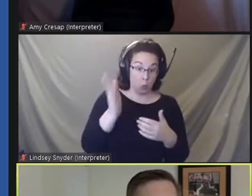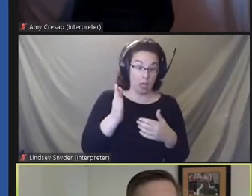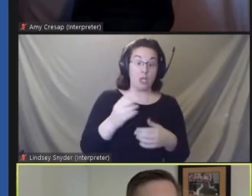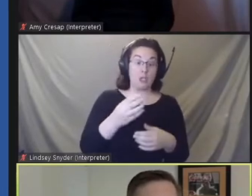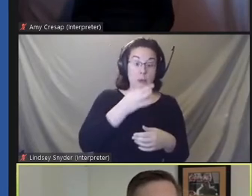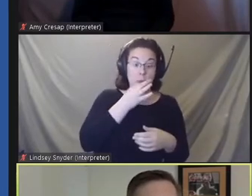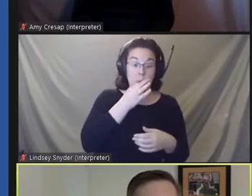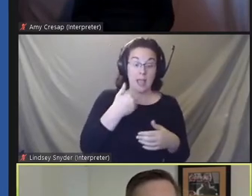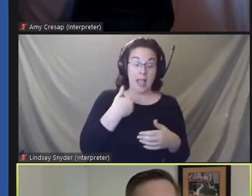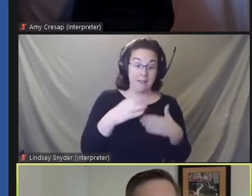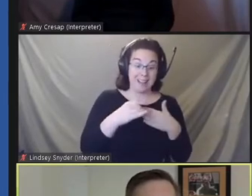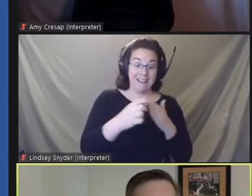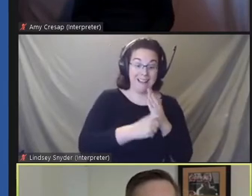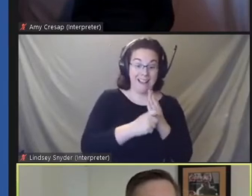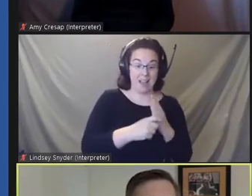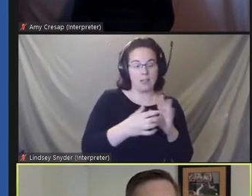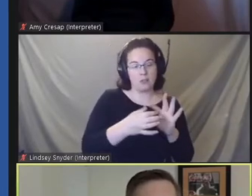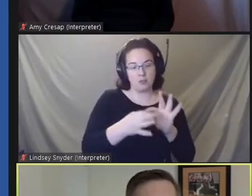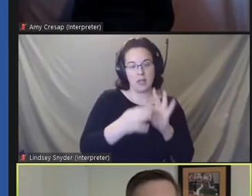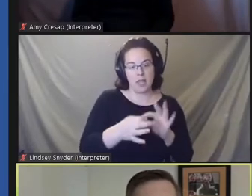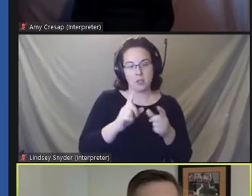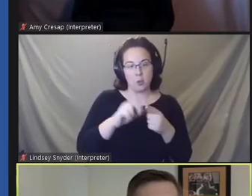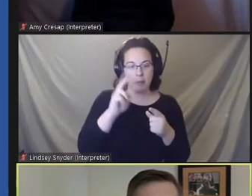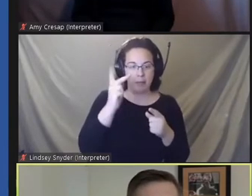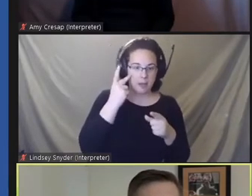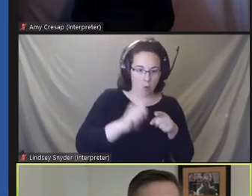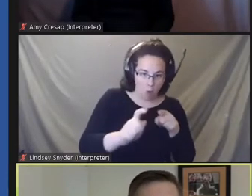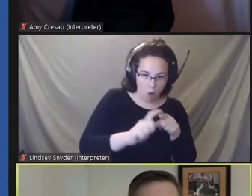soon. Next slide, please.